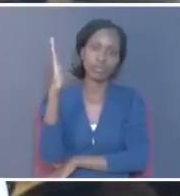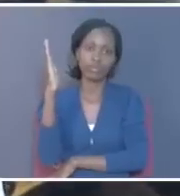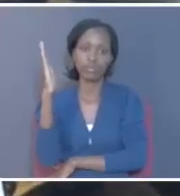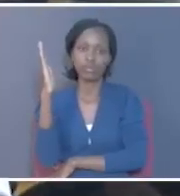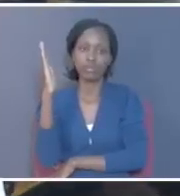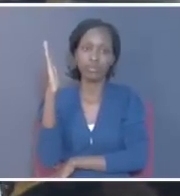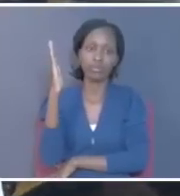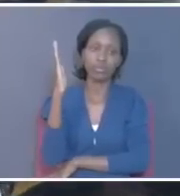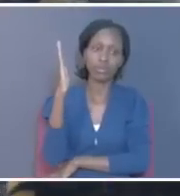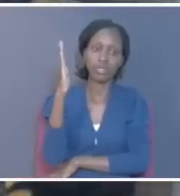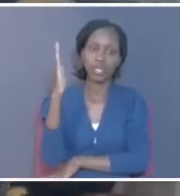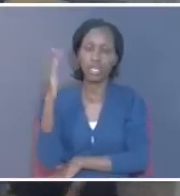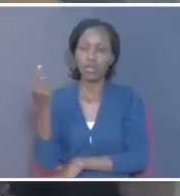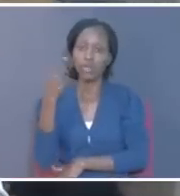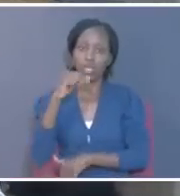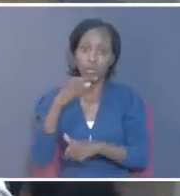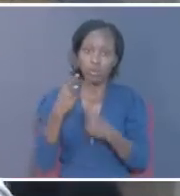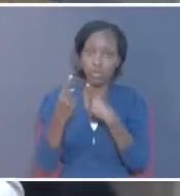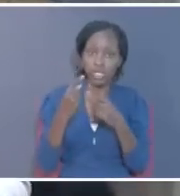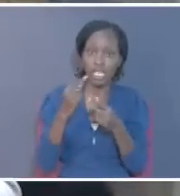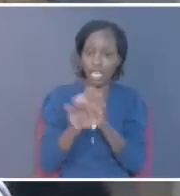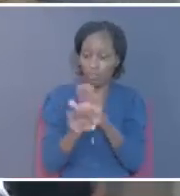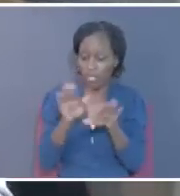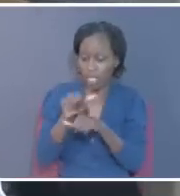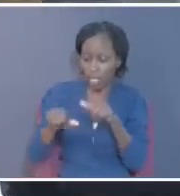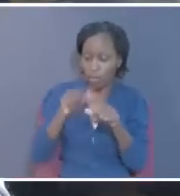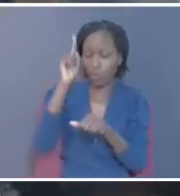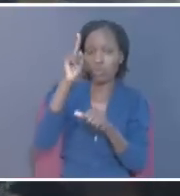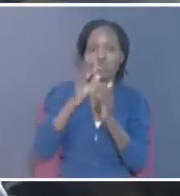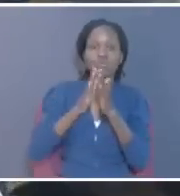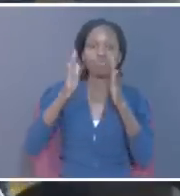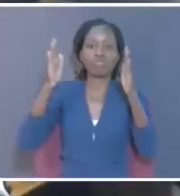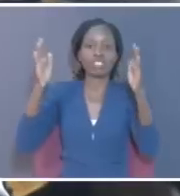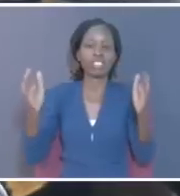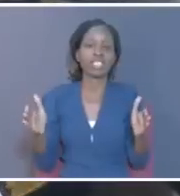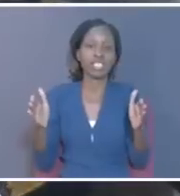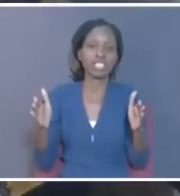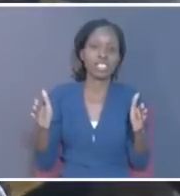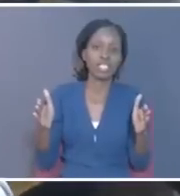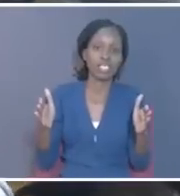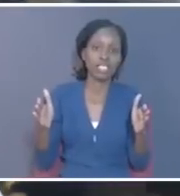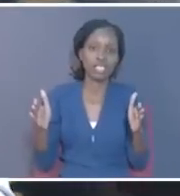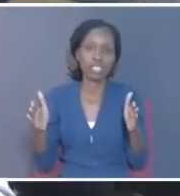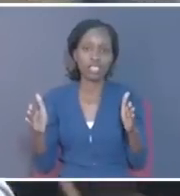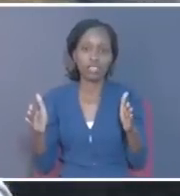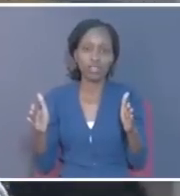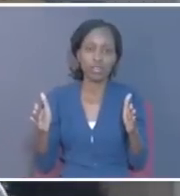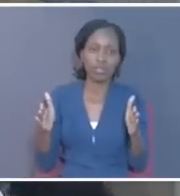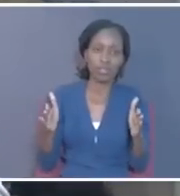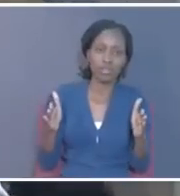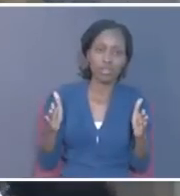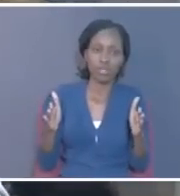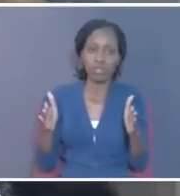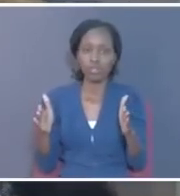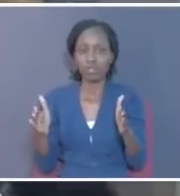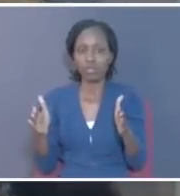Everything written about you is great. Oh, you are great, yes, you